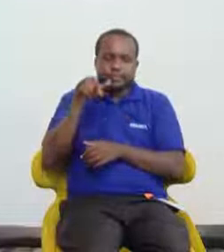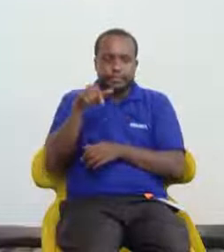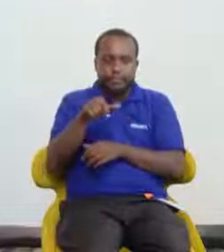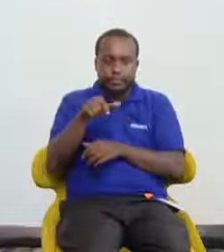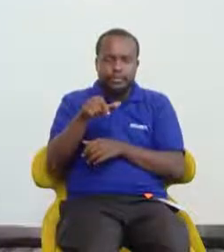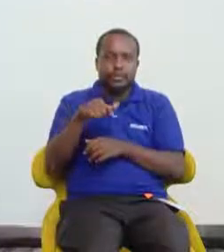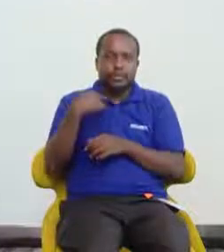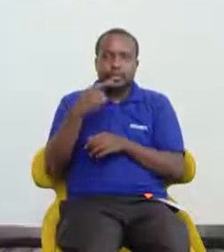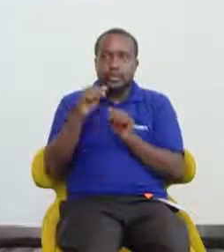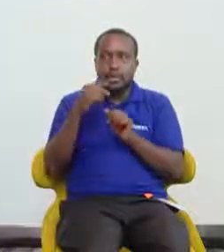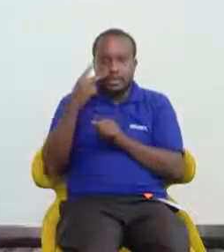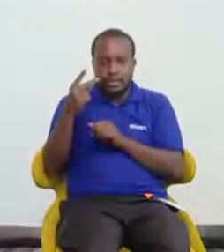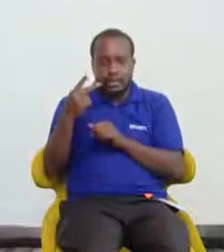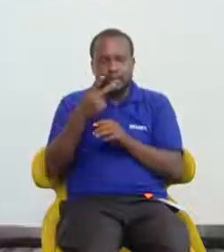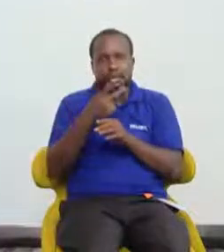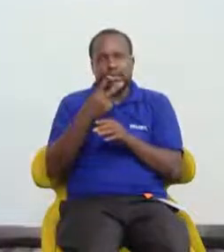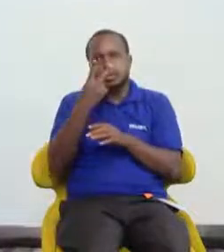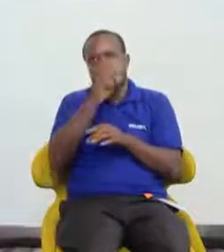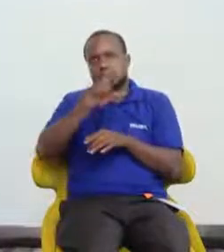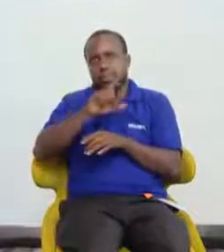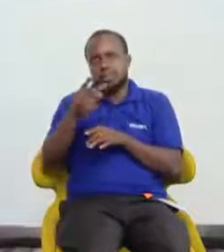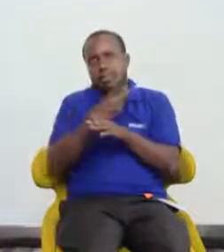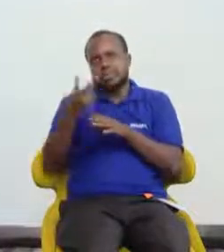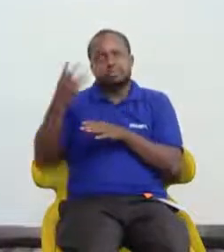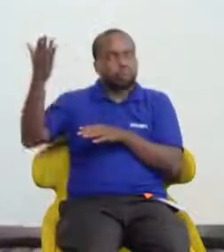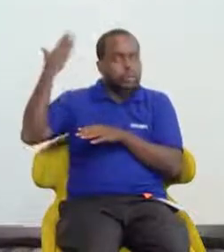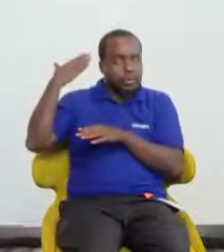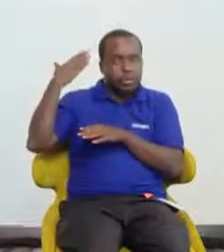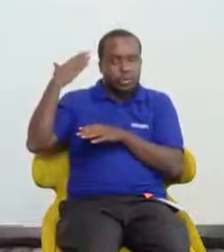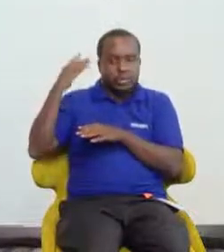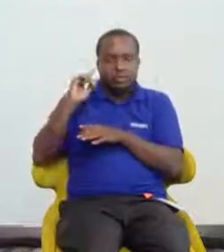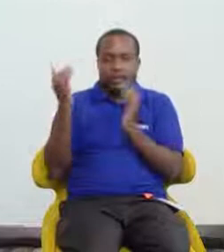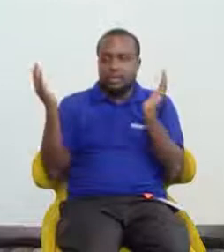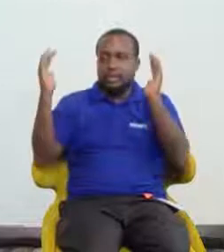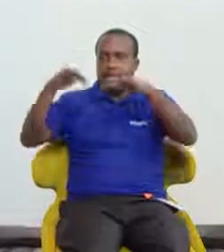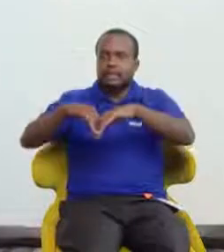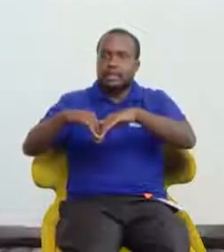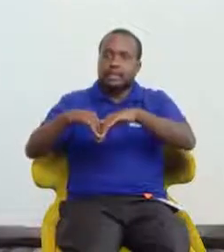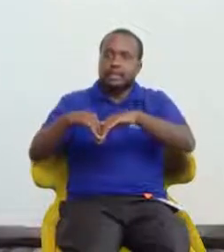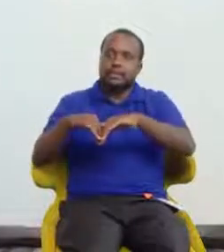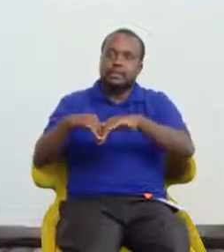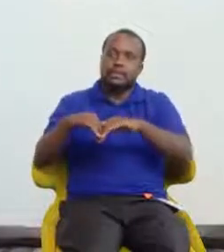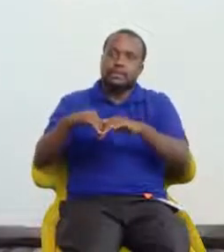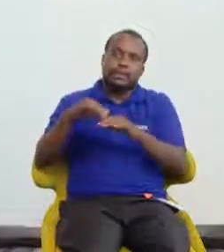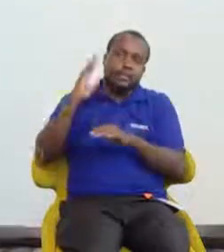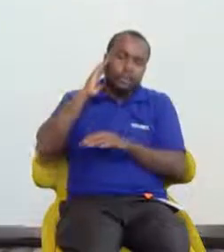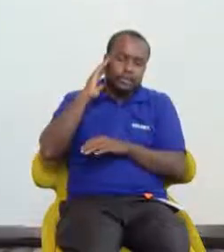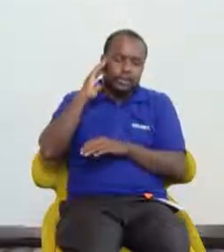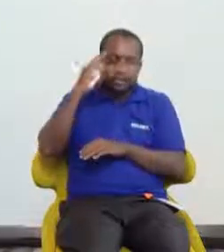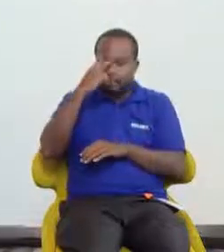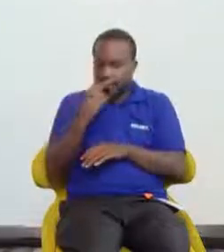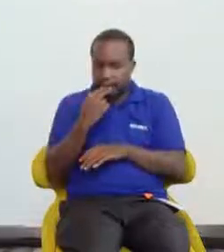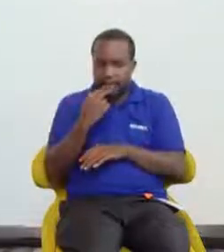to see them 2 weeks ago during the first African Conference for Deaf-Blindness, which happened in Nairobi.